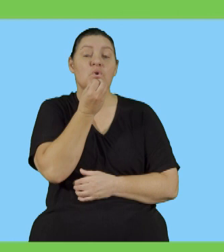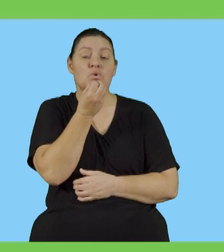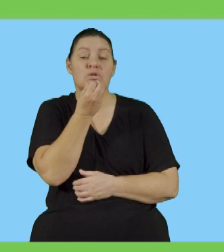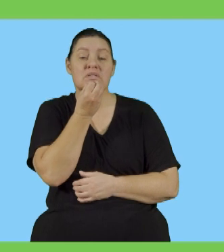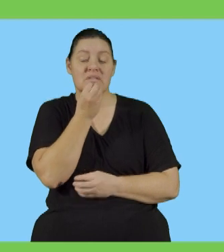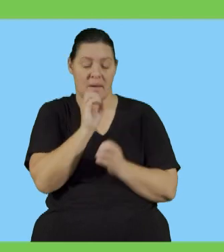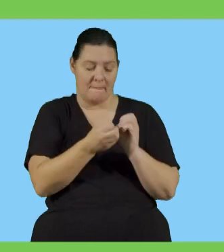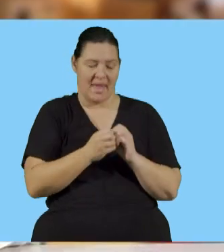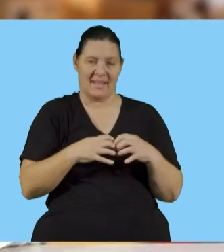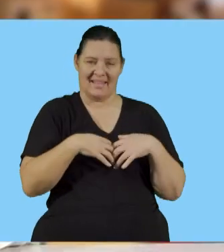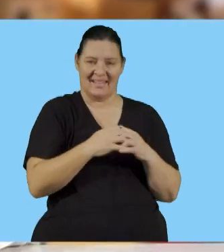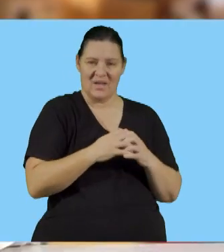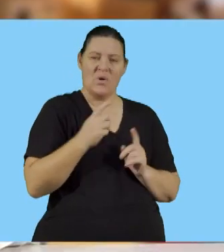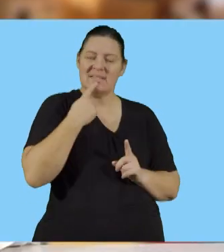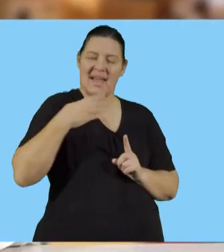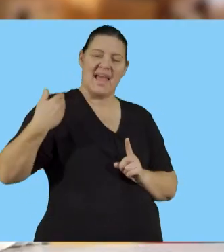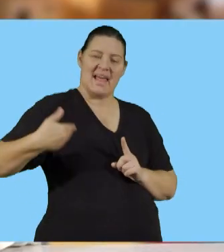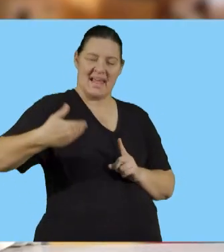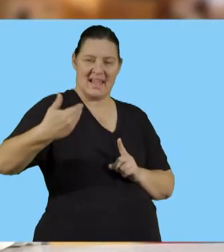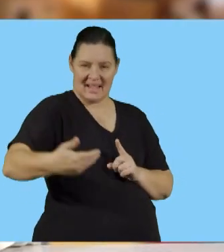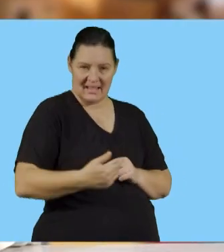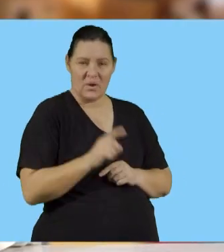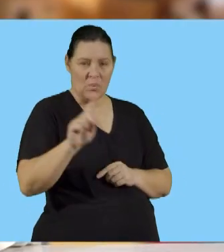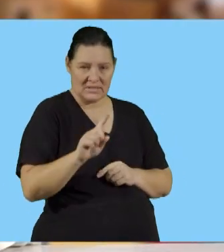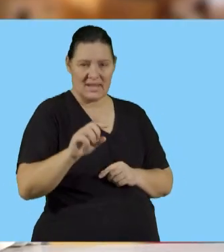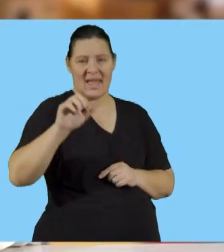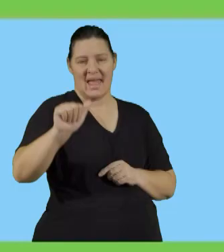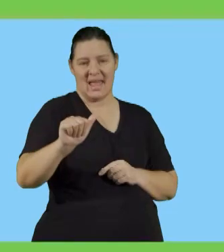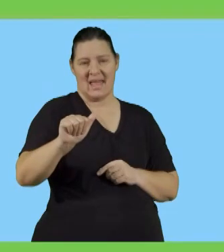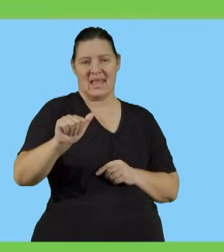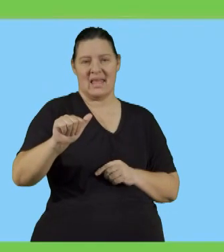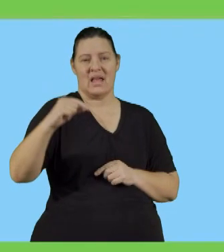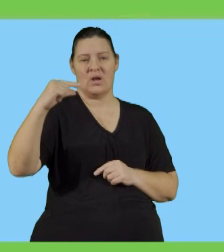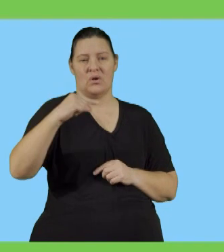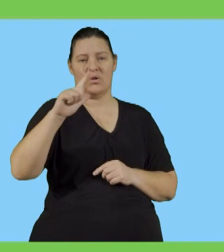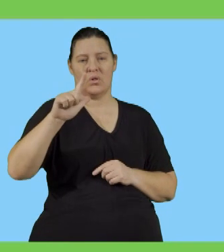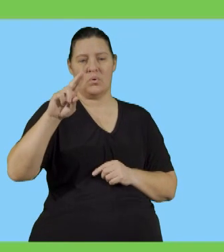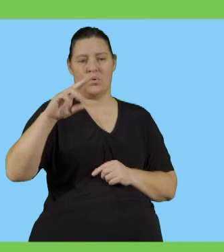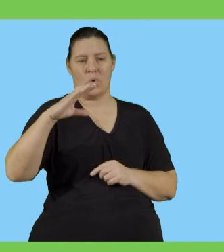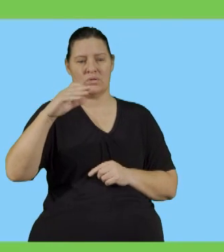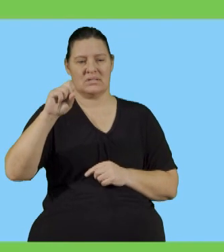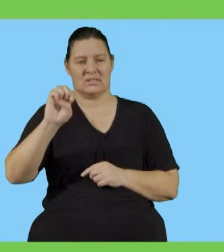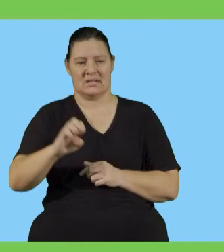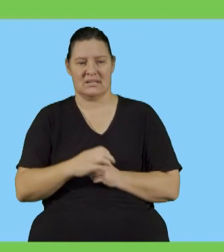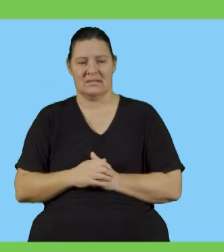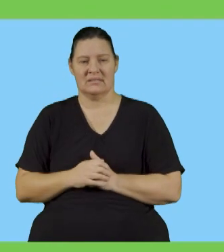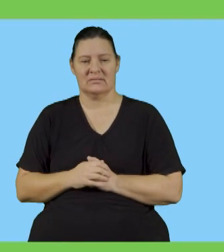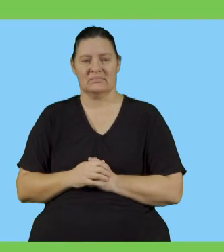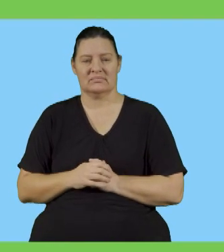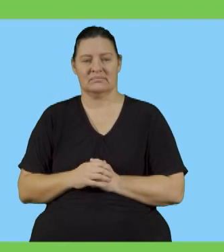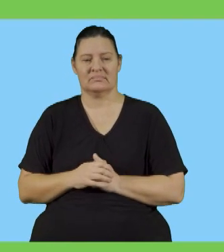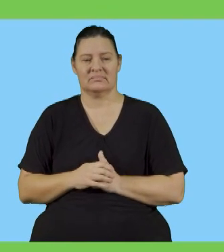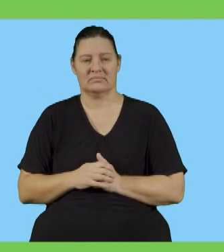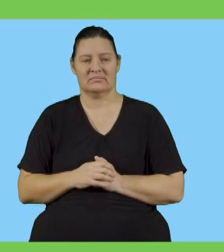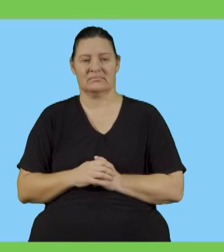plant makes, we've been saying it over and over again, that is A, glucose. So 2.7